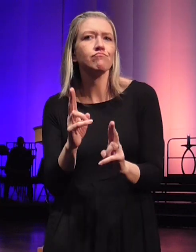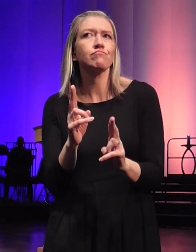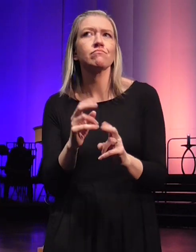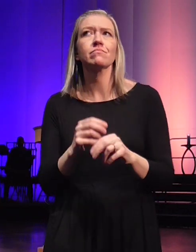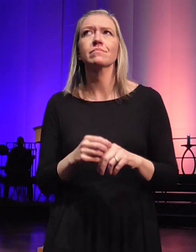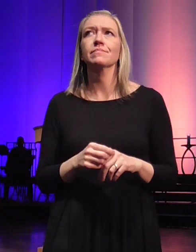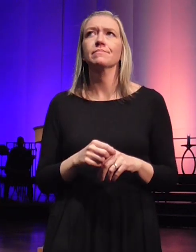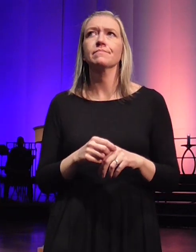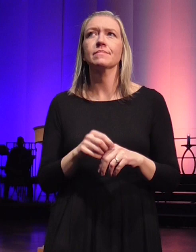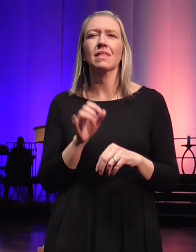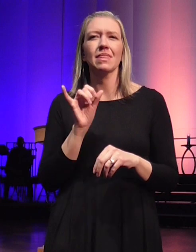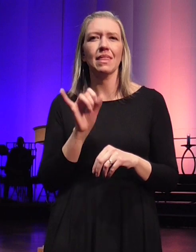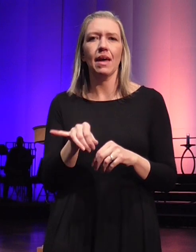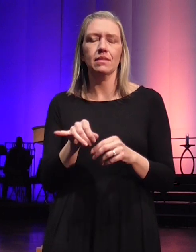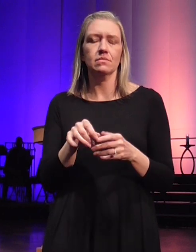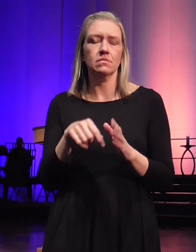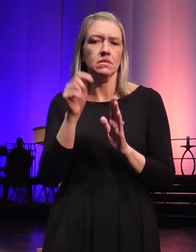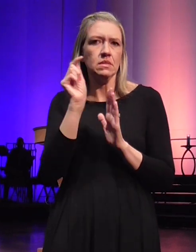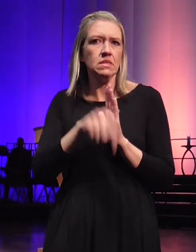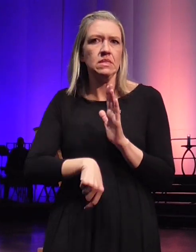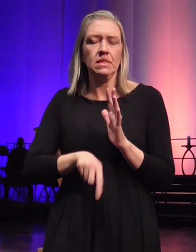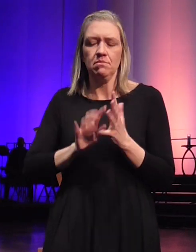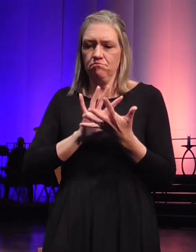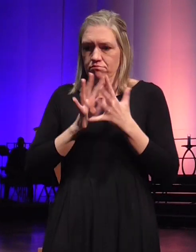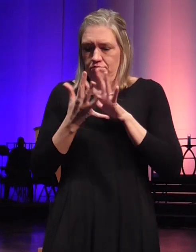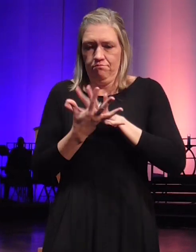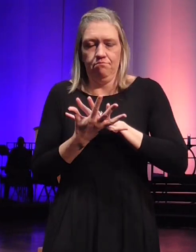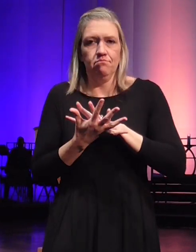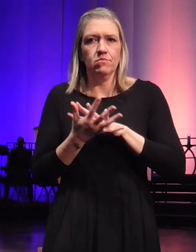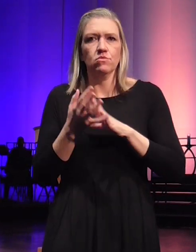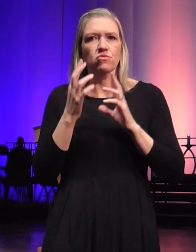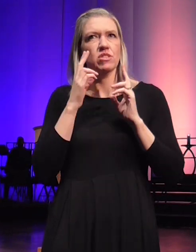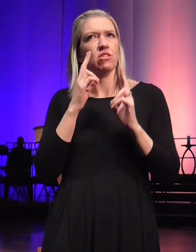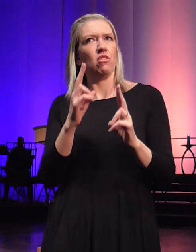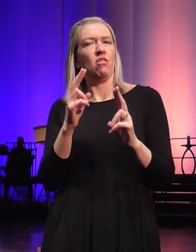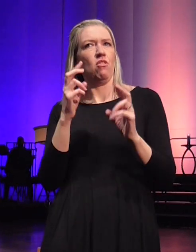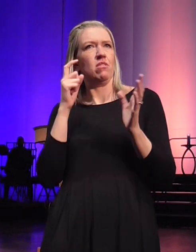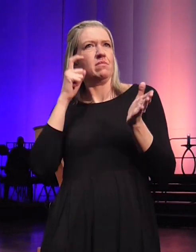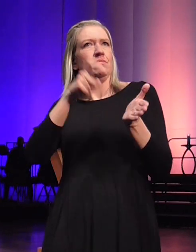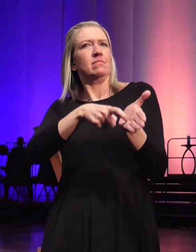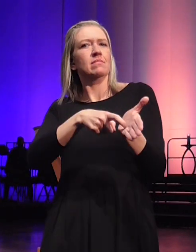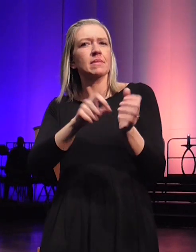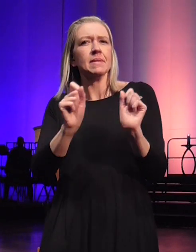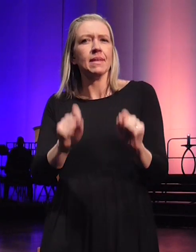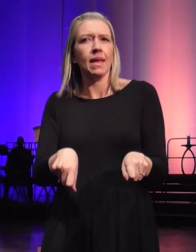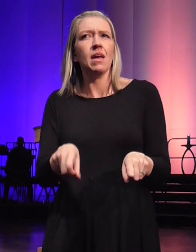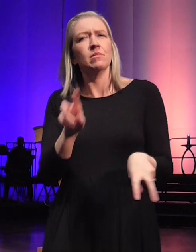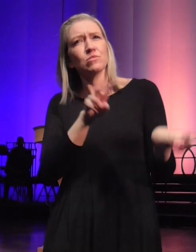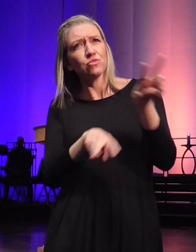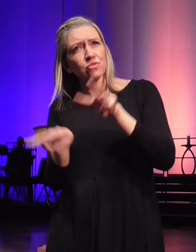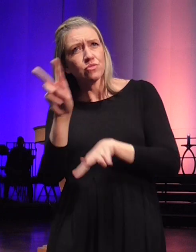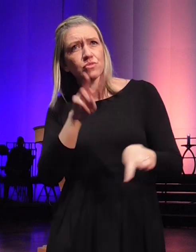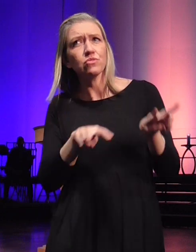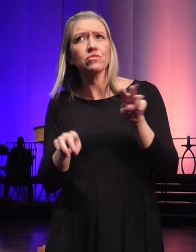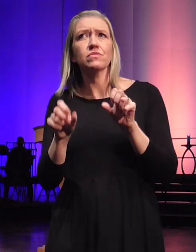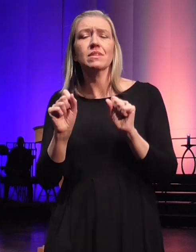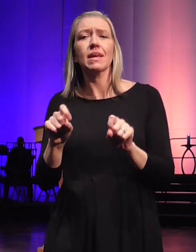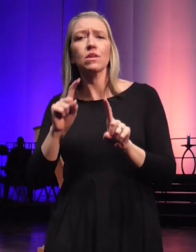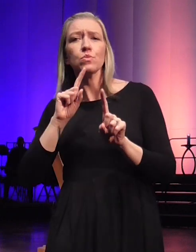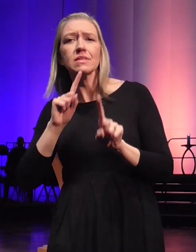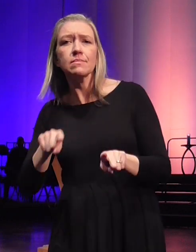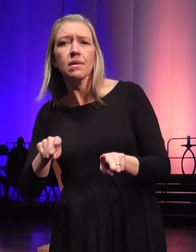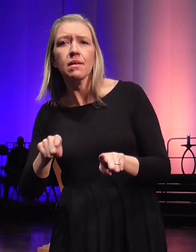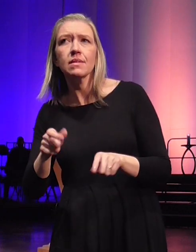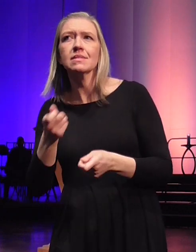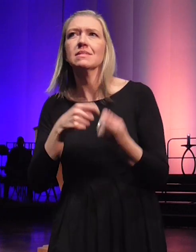that transcendent regard that we can stand back and we can observe and we can respond, not react to